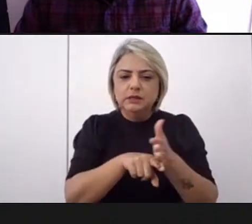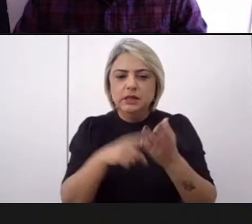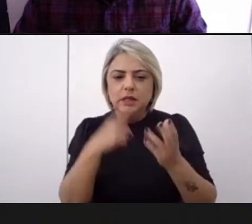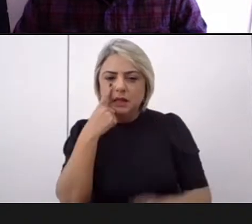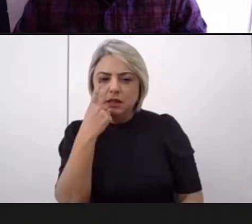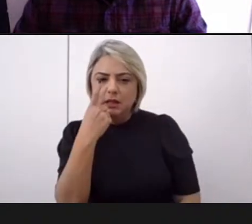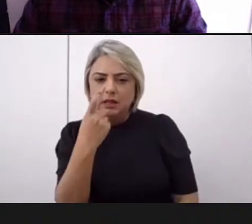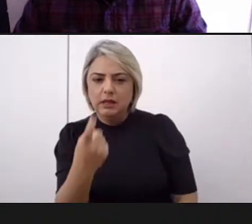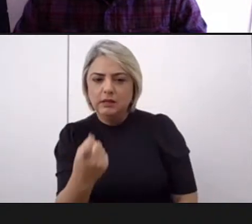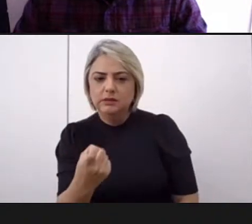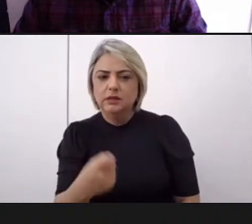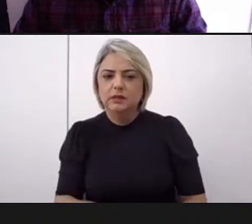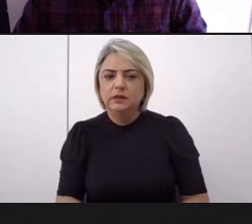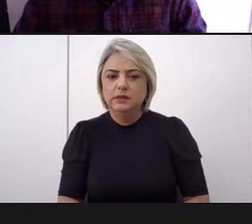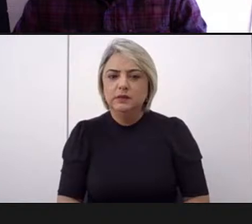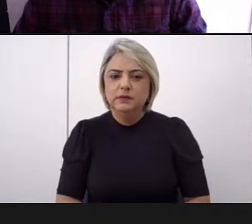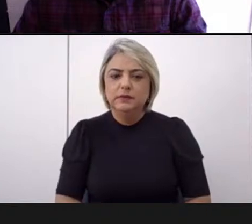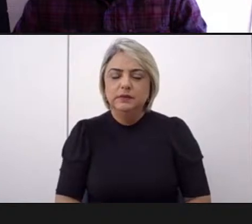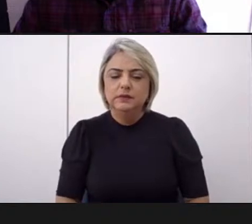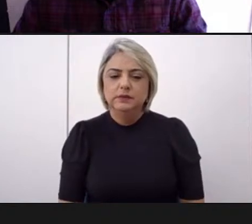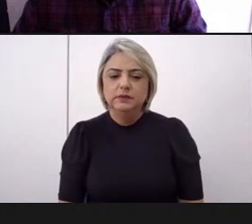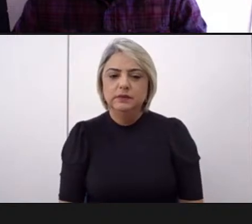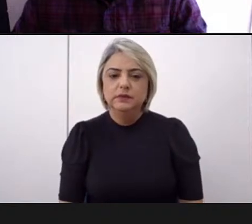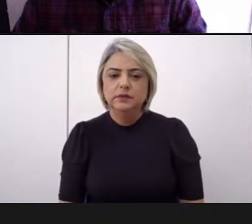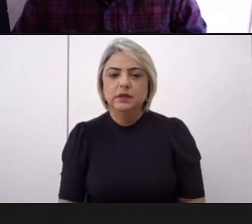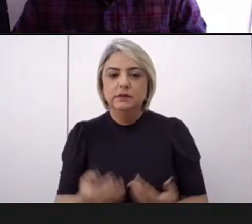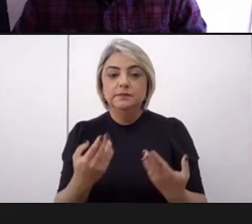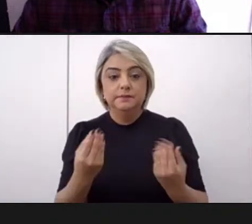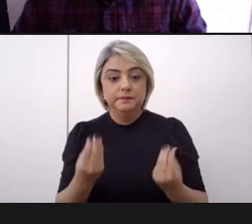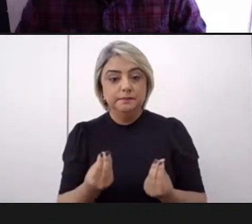For example, Terence Hallyday, Thomas Schaffer,